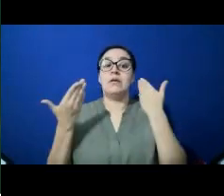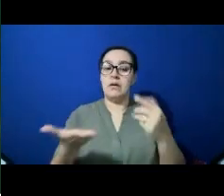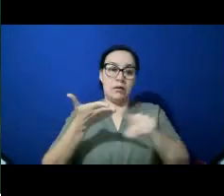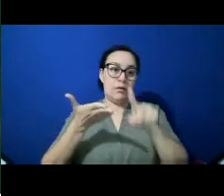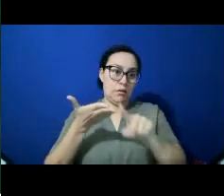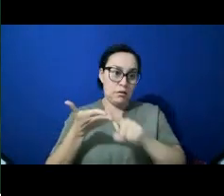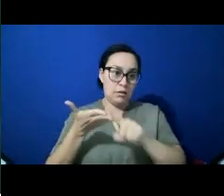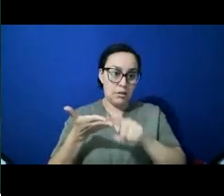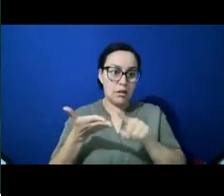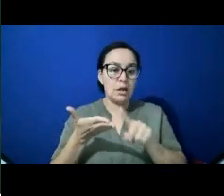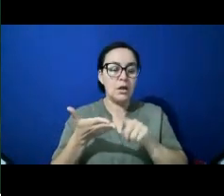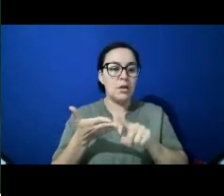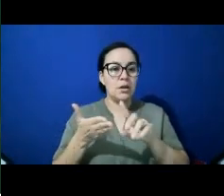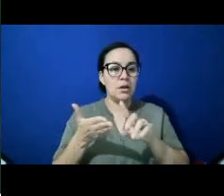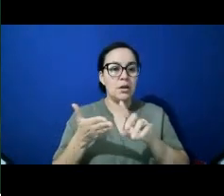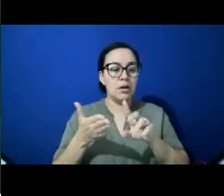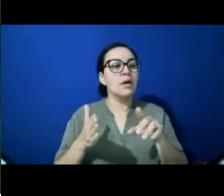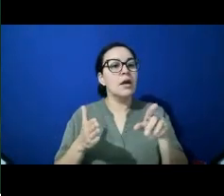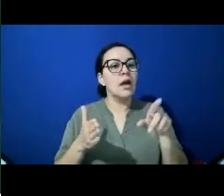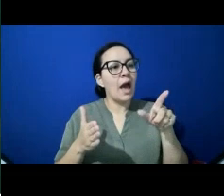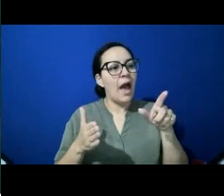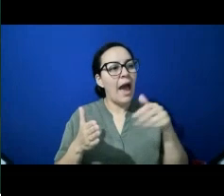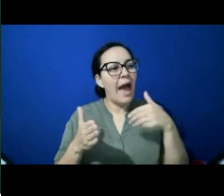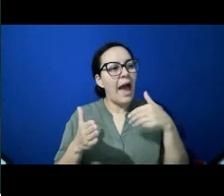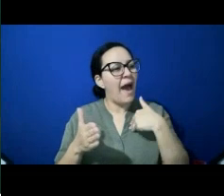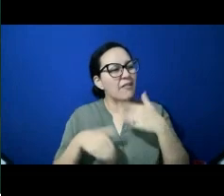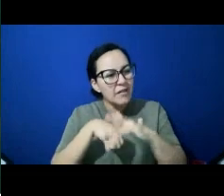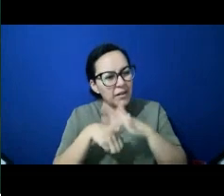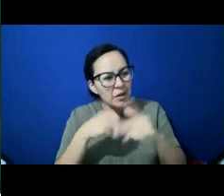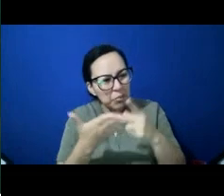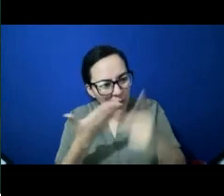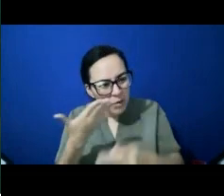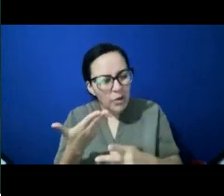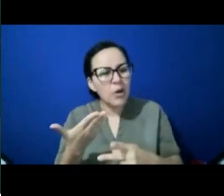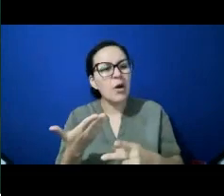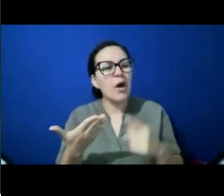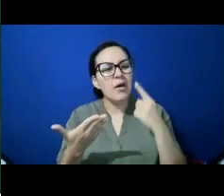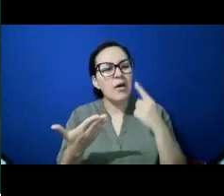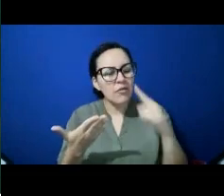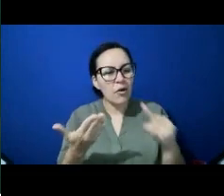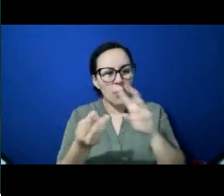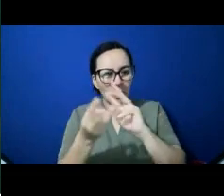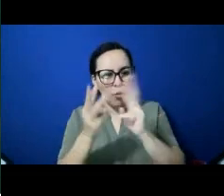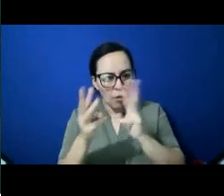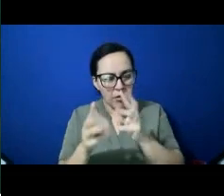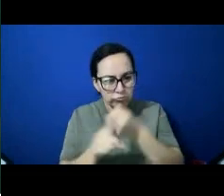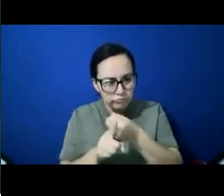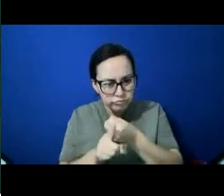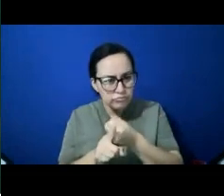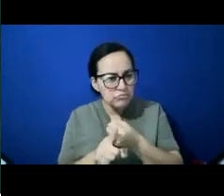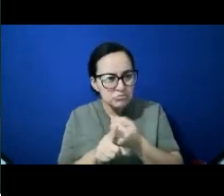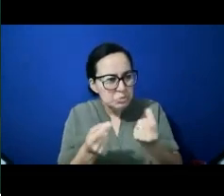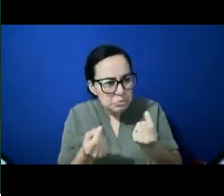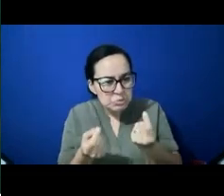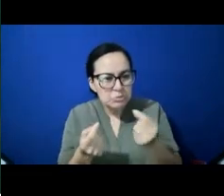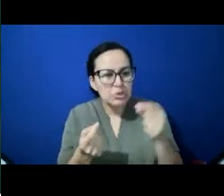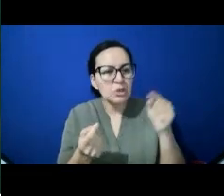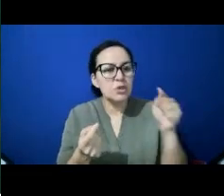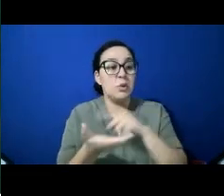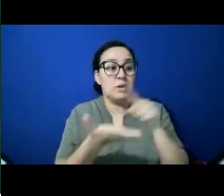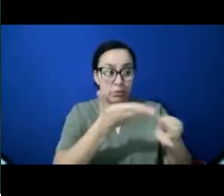in different agencies for extreme agricultural events, for mitigation, for